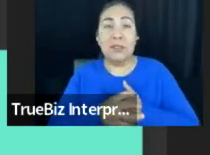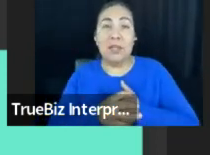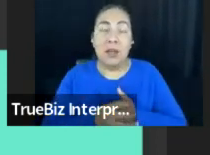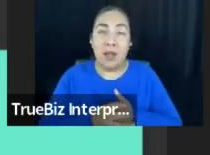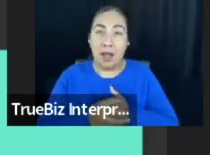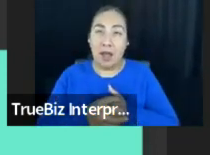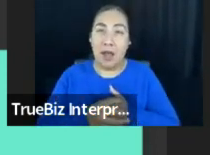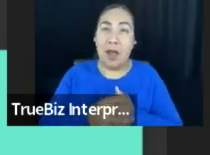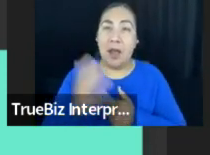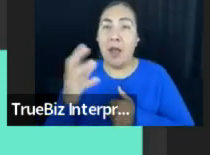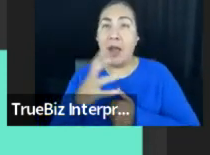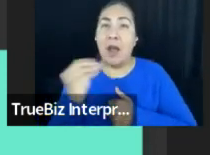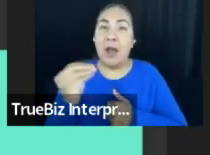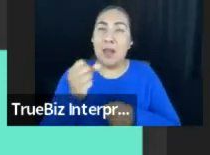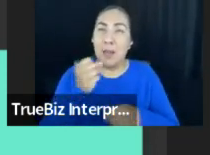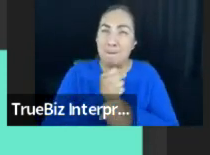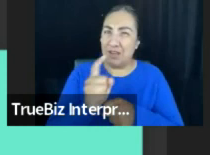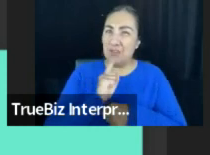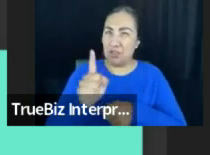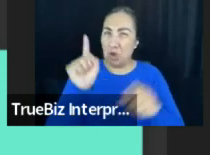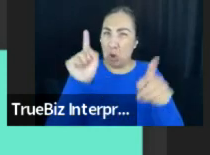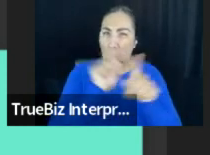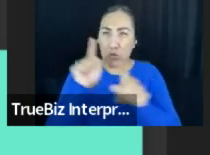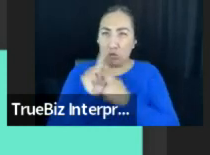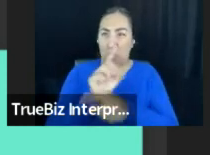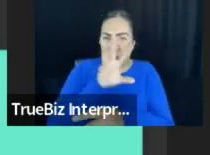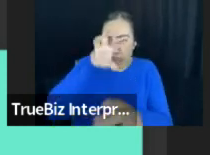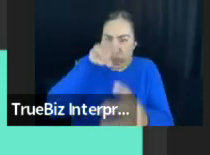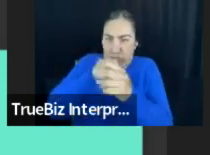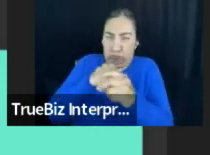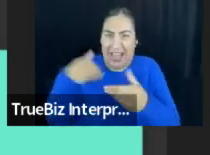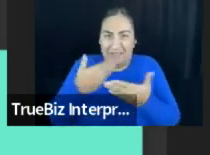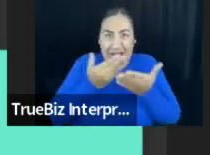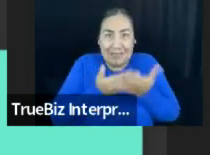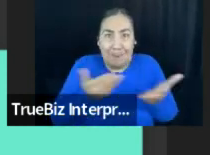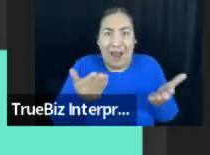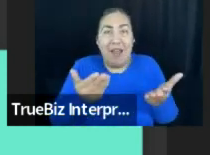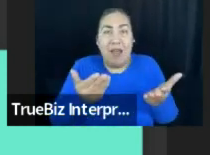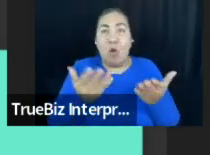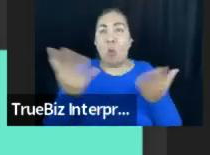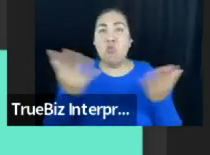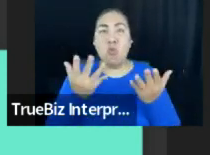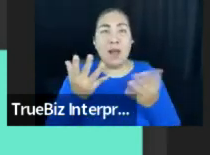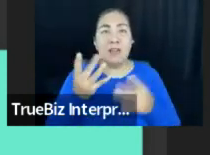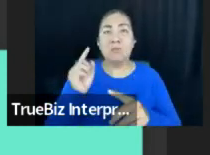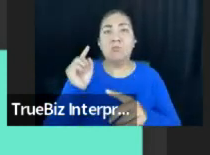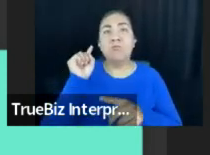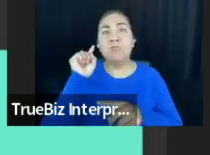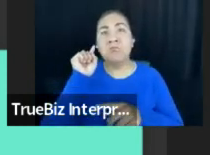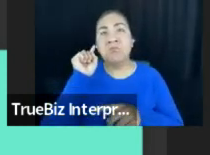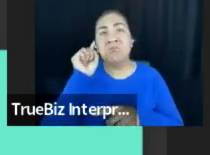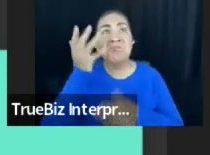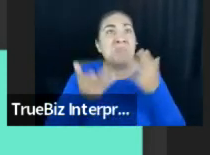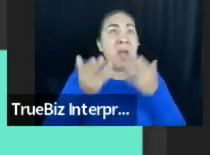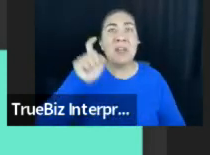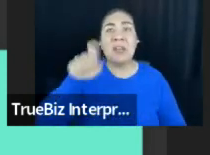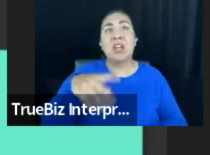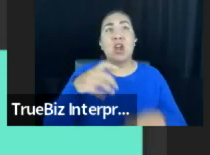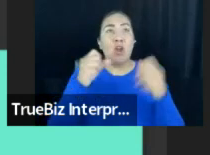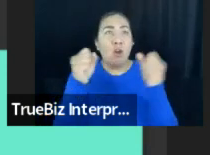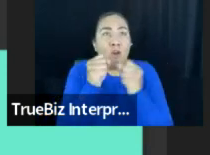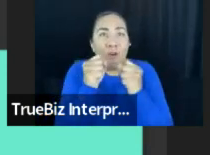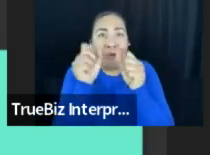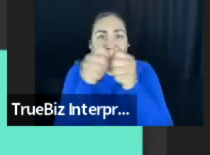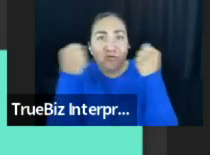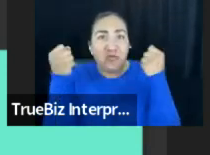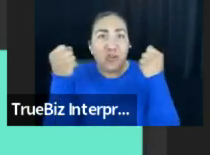And making sure that they're also supplied with what people may need, you know, mini fridges. And, you know, Garlia came up with